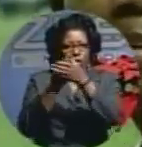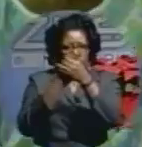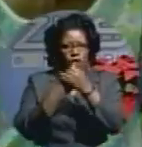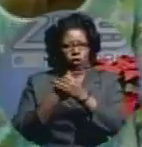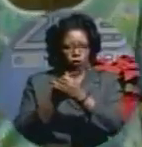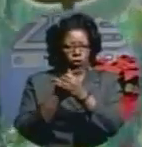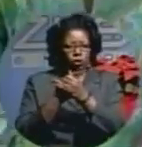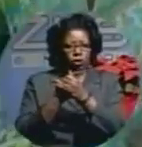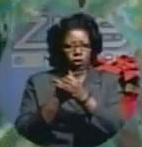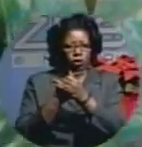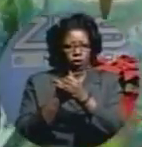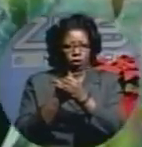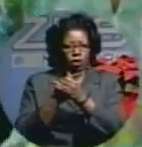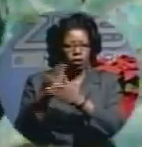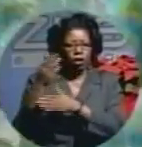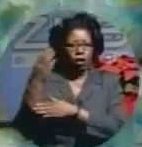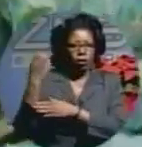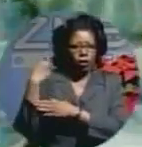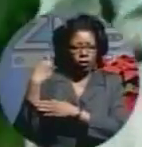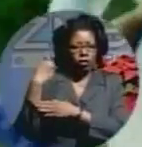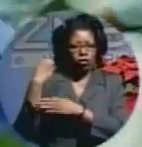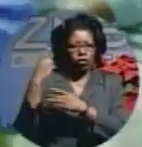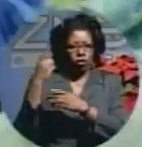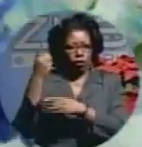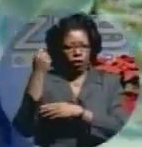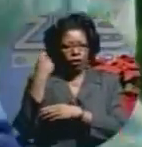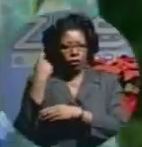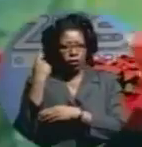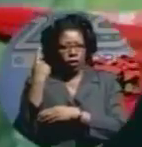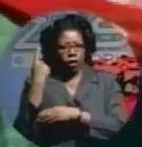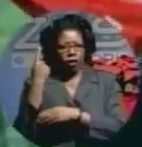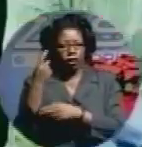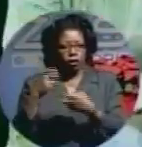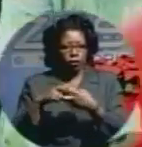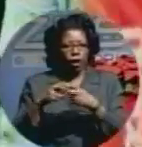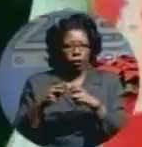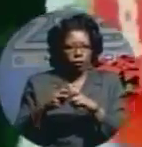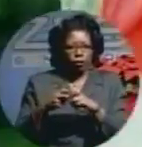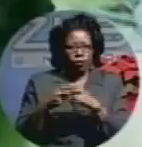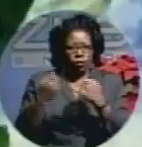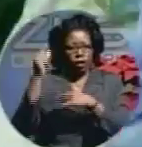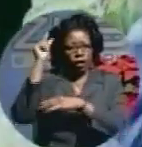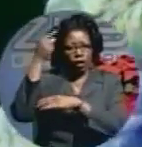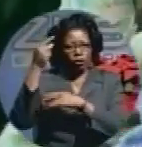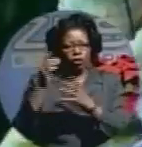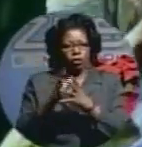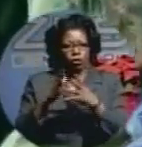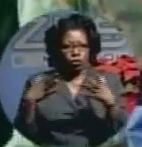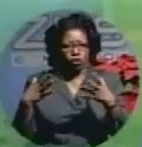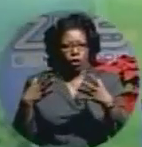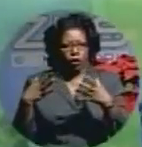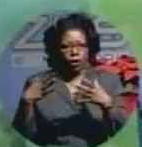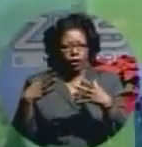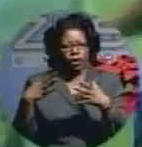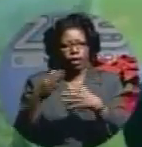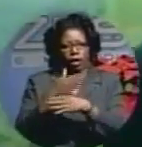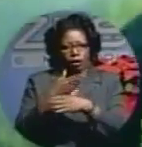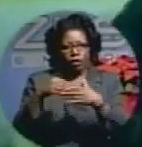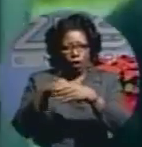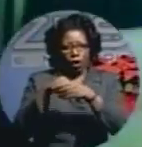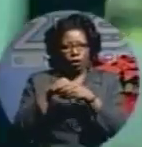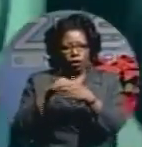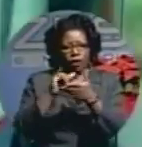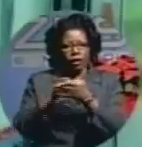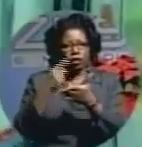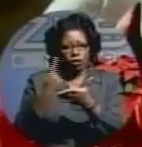their concerns. And as for negotiations with BTC for the government to become a majority shareholder, Mr. Christie says